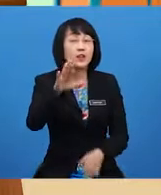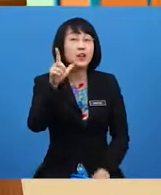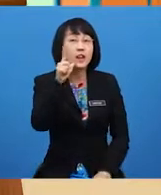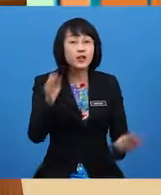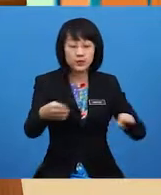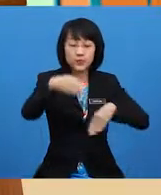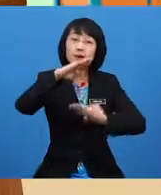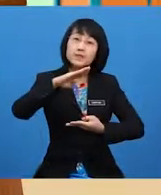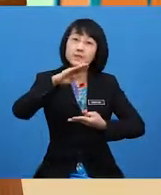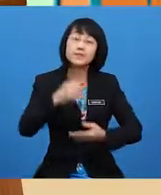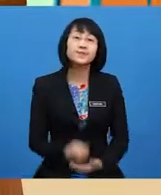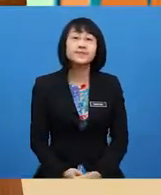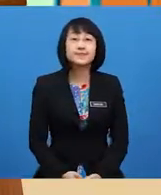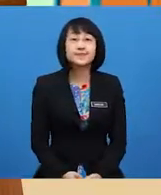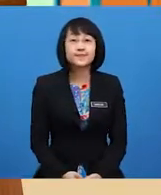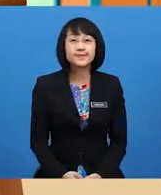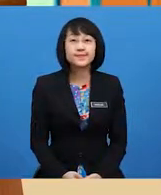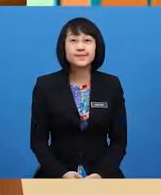lunchbox?